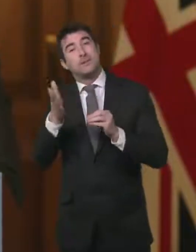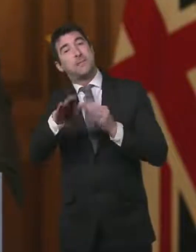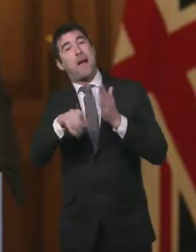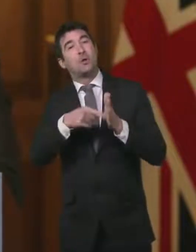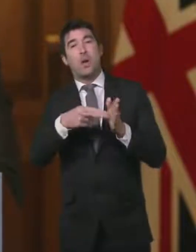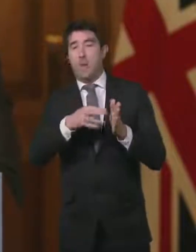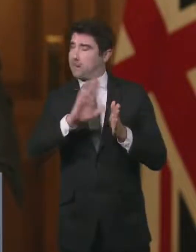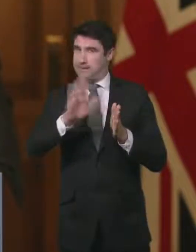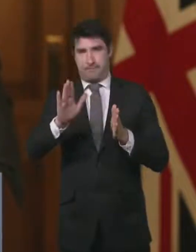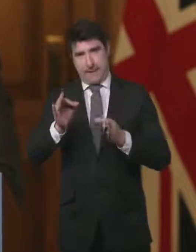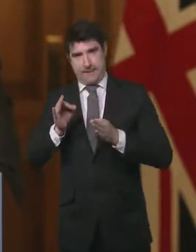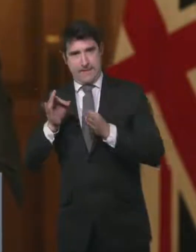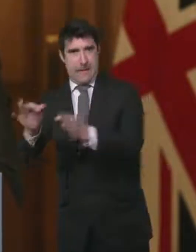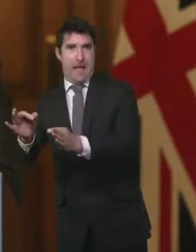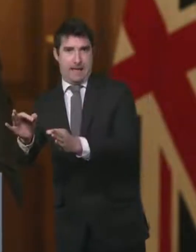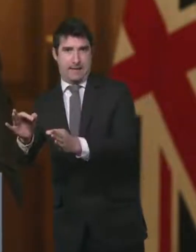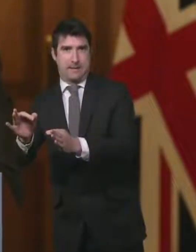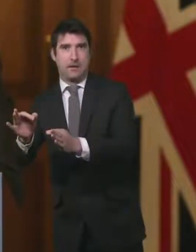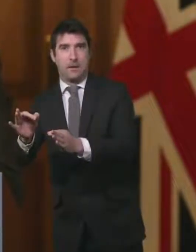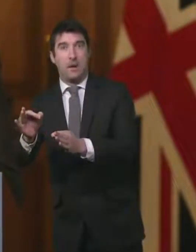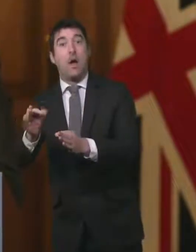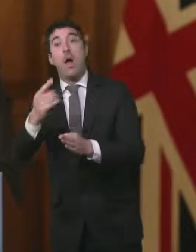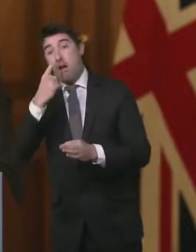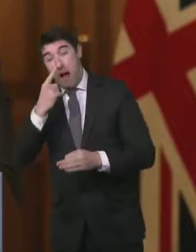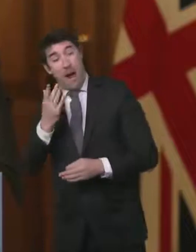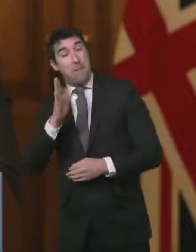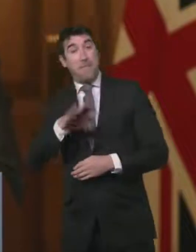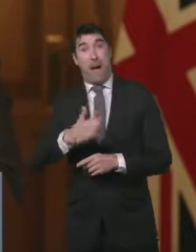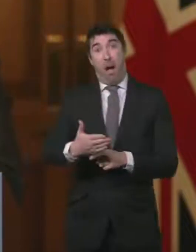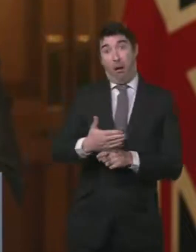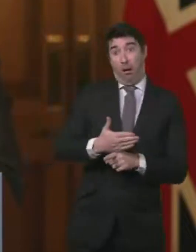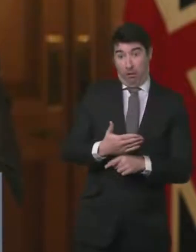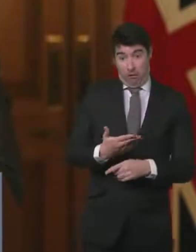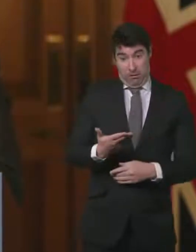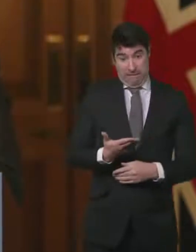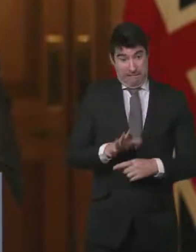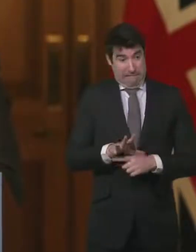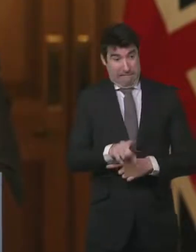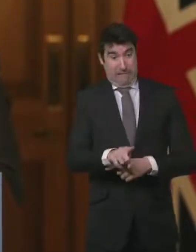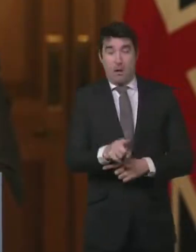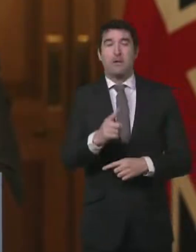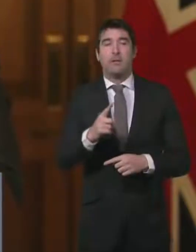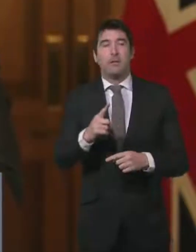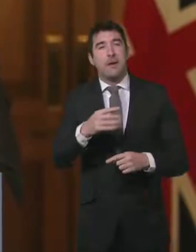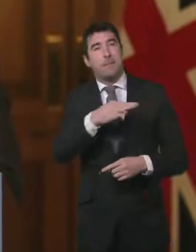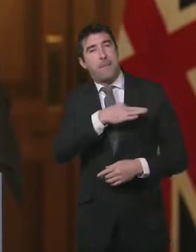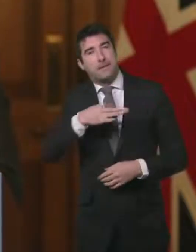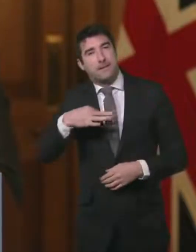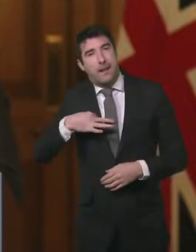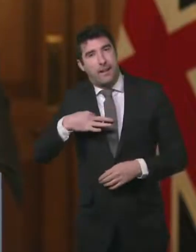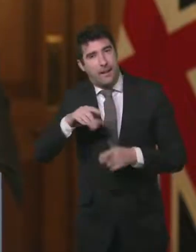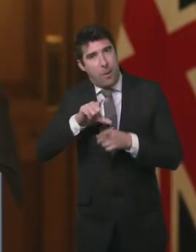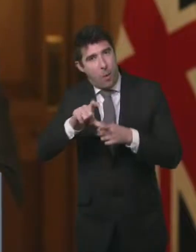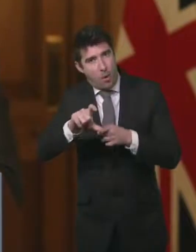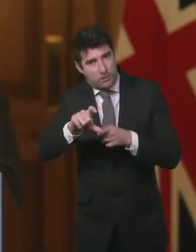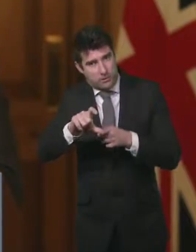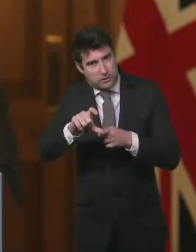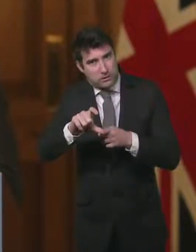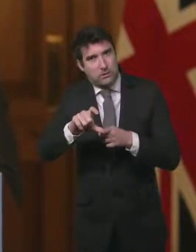teaching. And in all cases, students should be offered 2 rapid tests when they